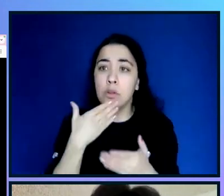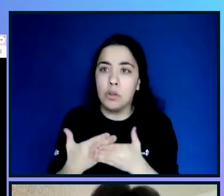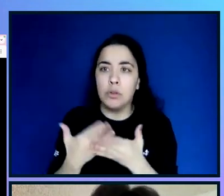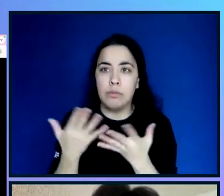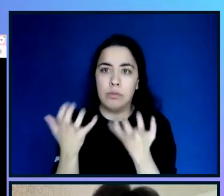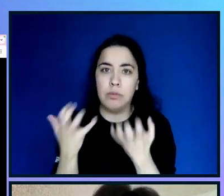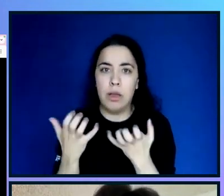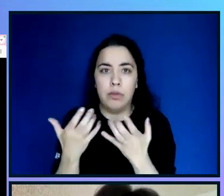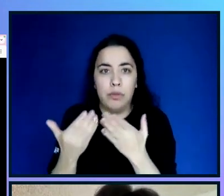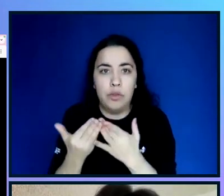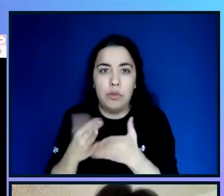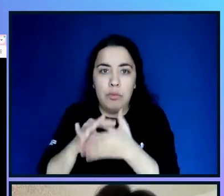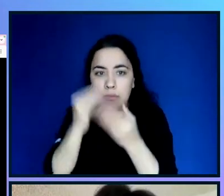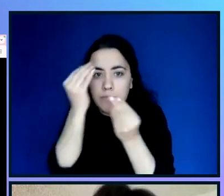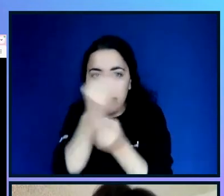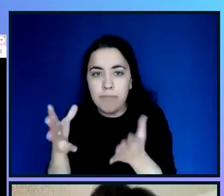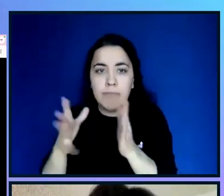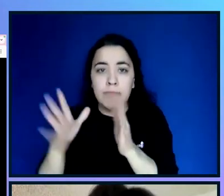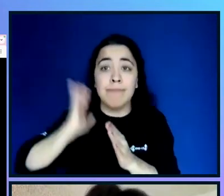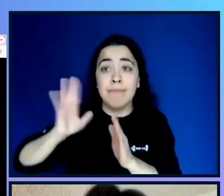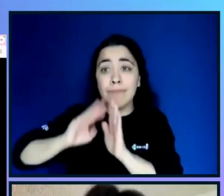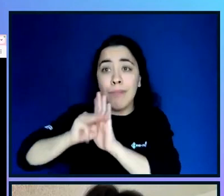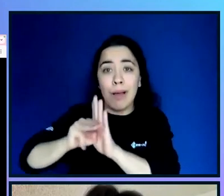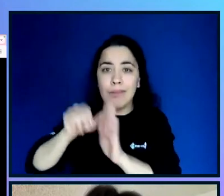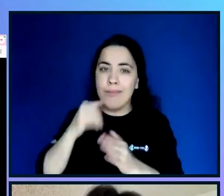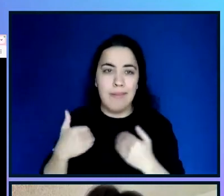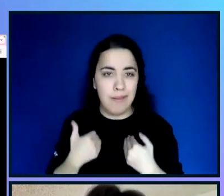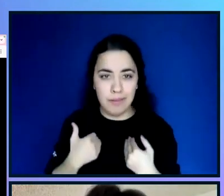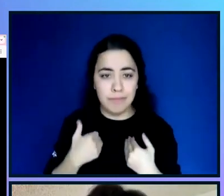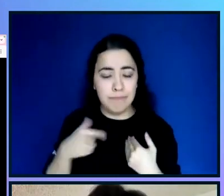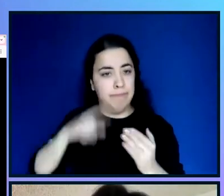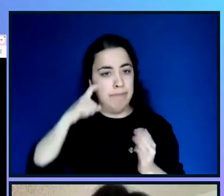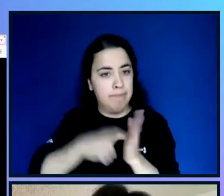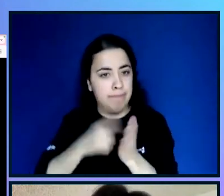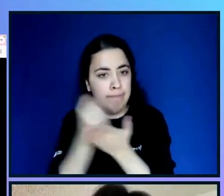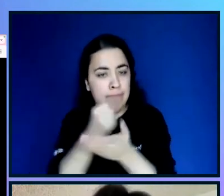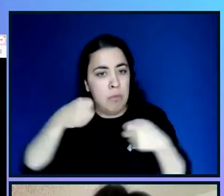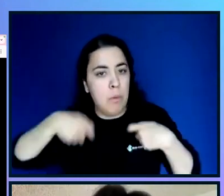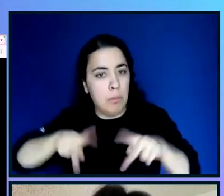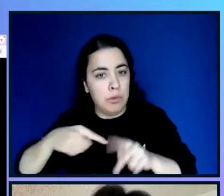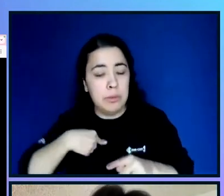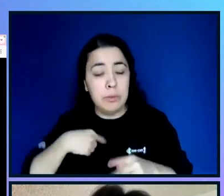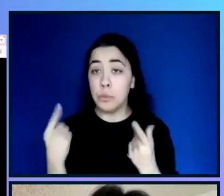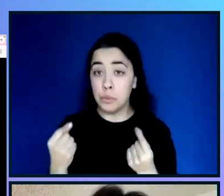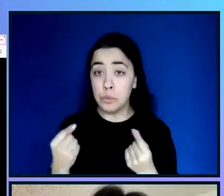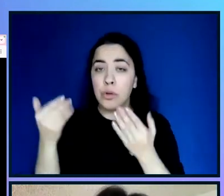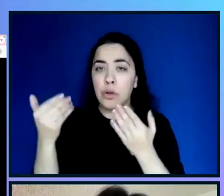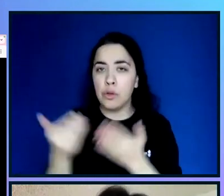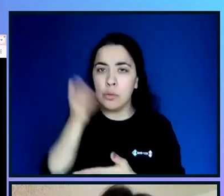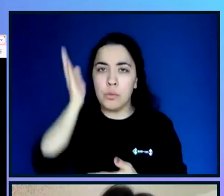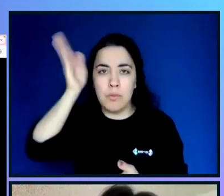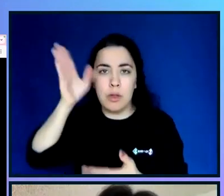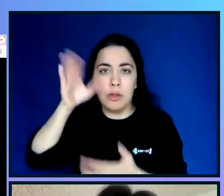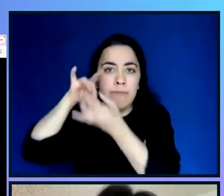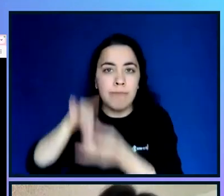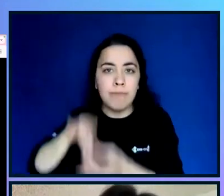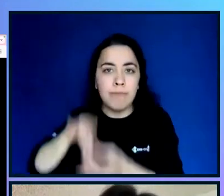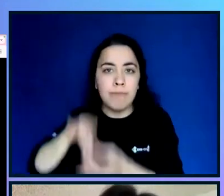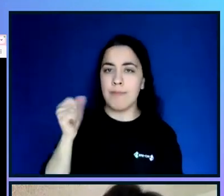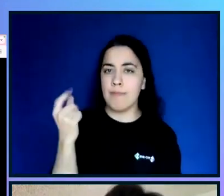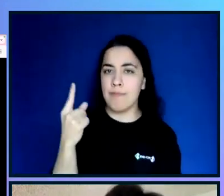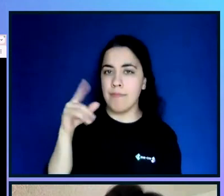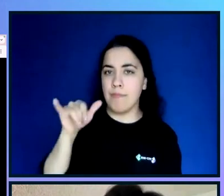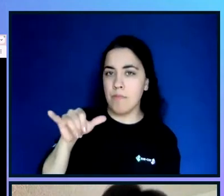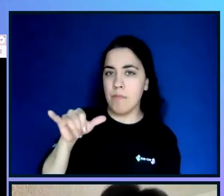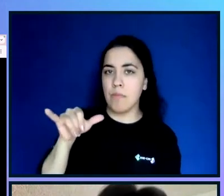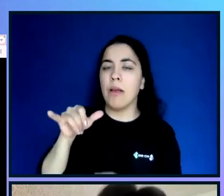have modules for. Recognizing this as an opportunity, I crafted and introduced a new lecture around A11y,